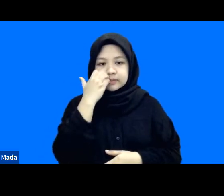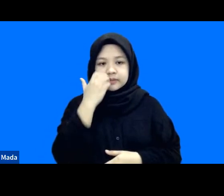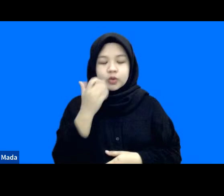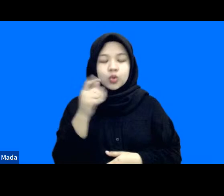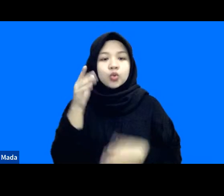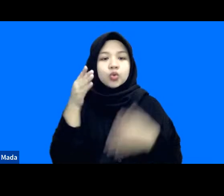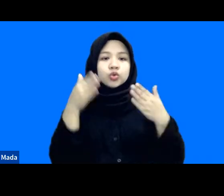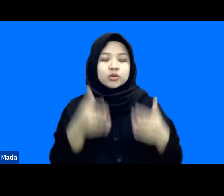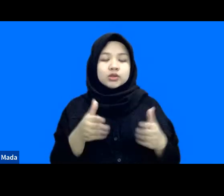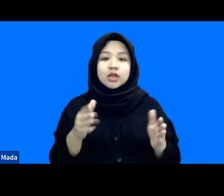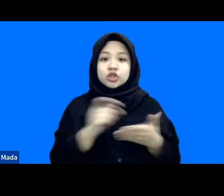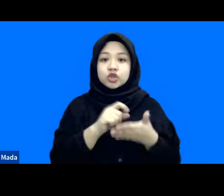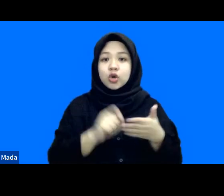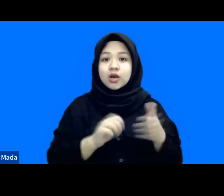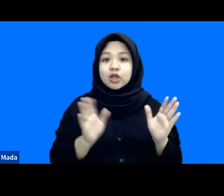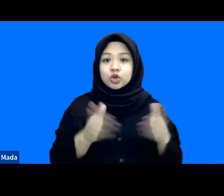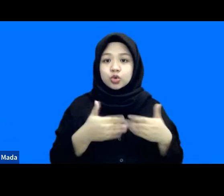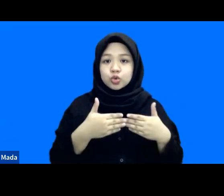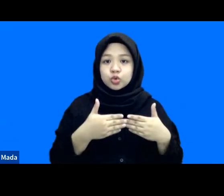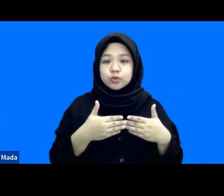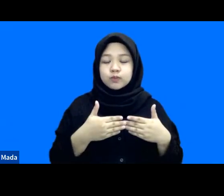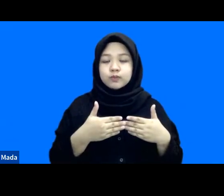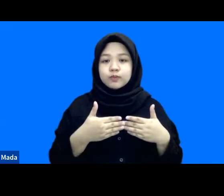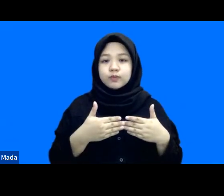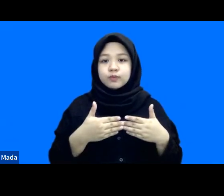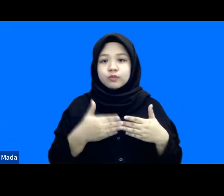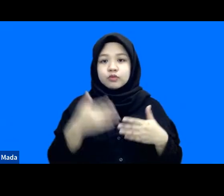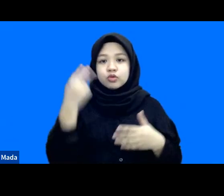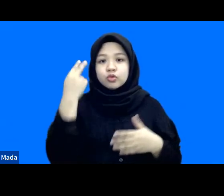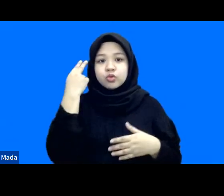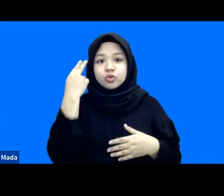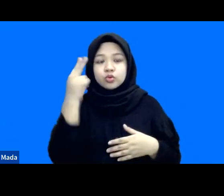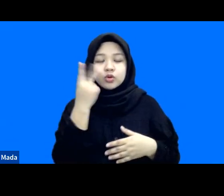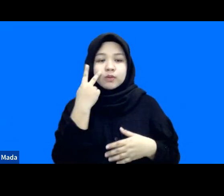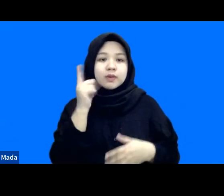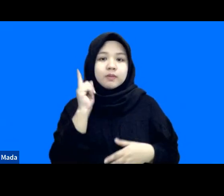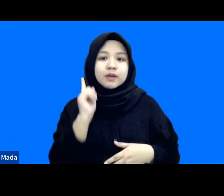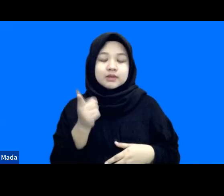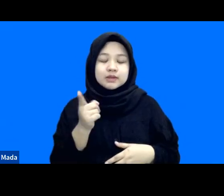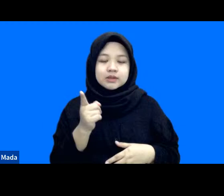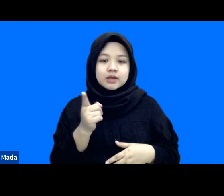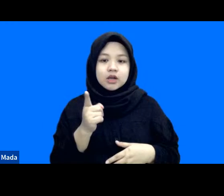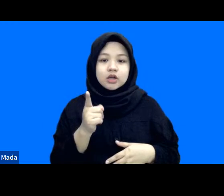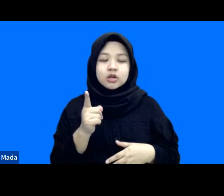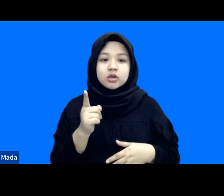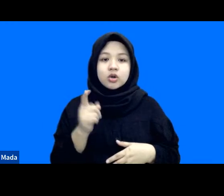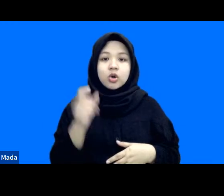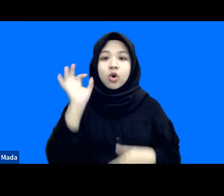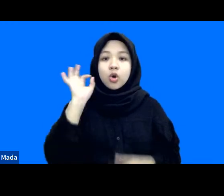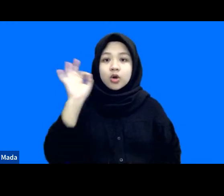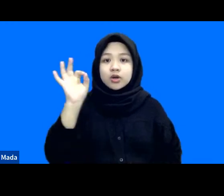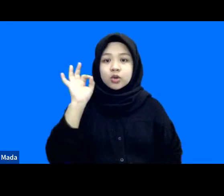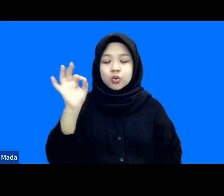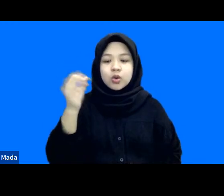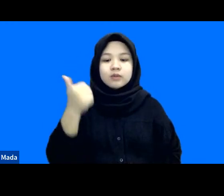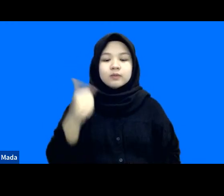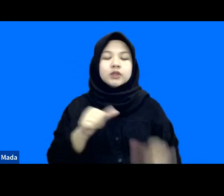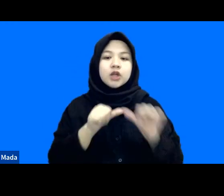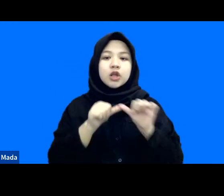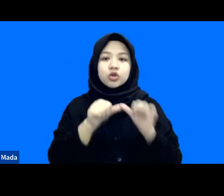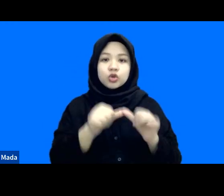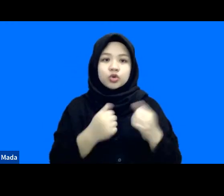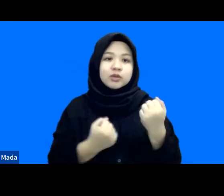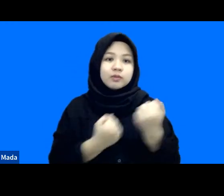leverage their making sure that the parents are able to continue to support children, and especially children